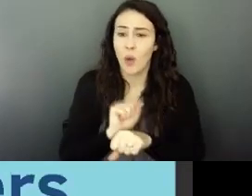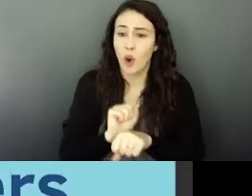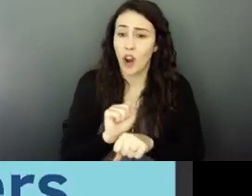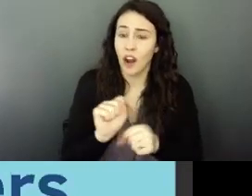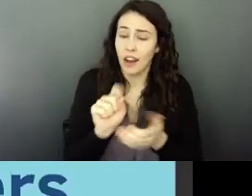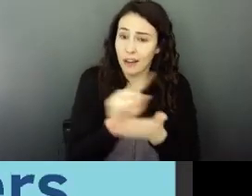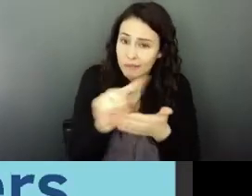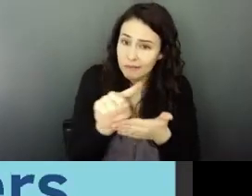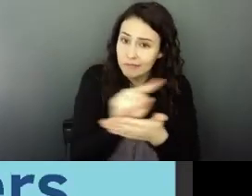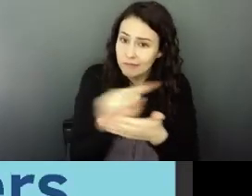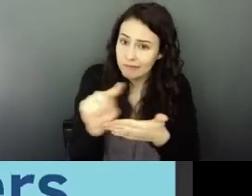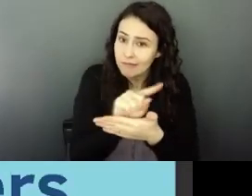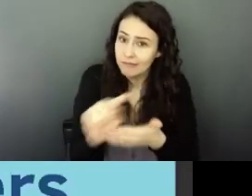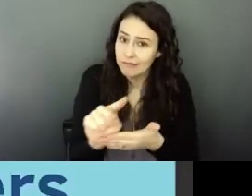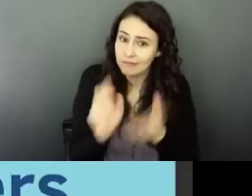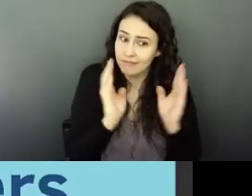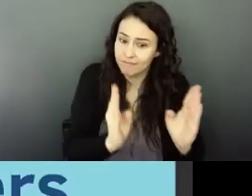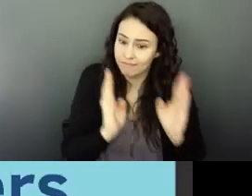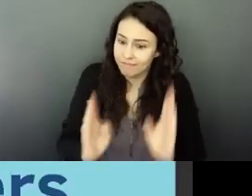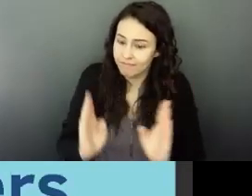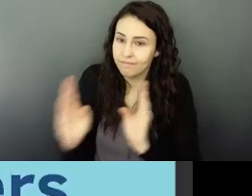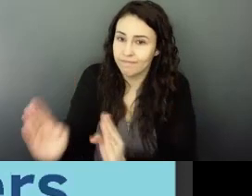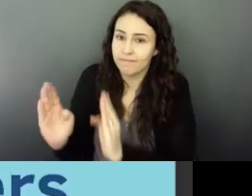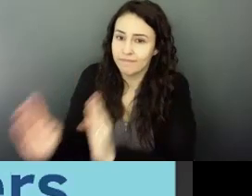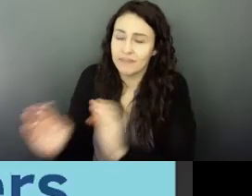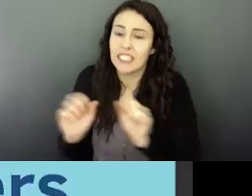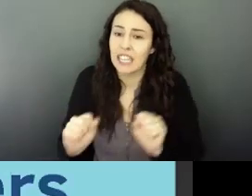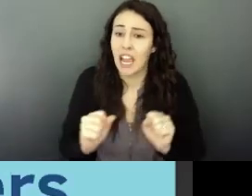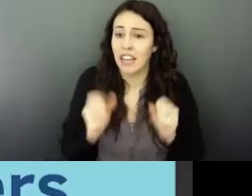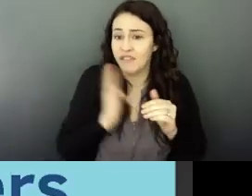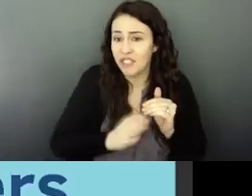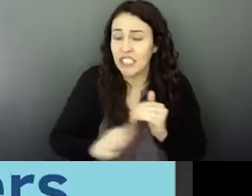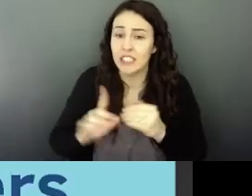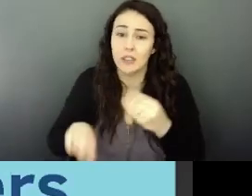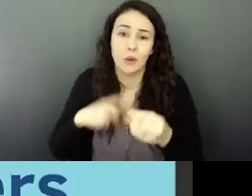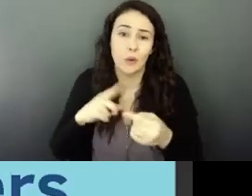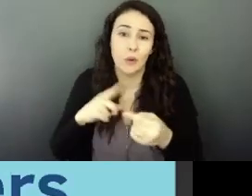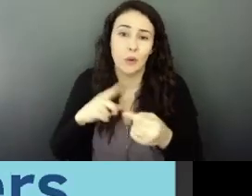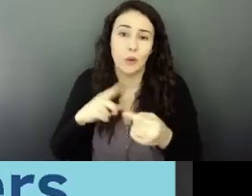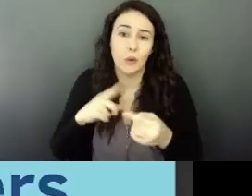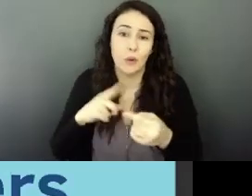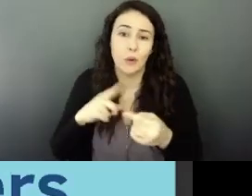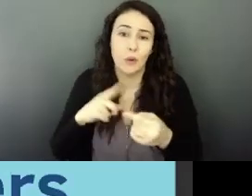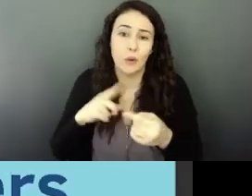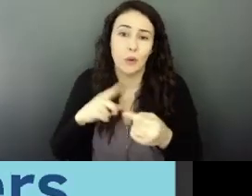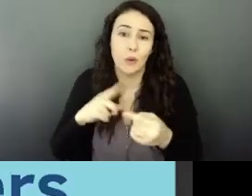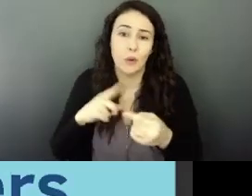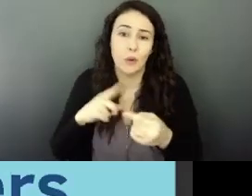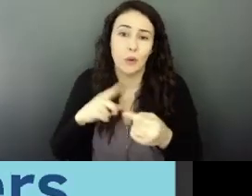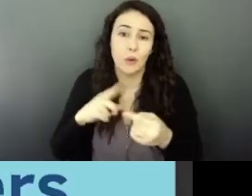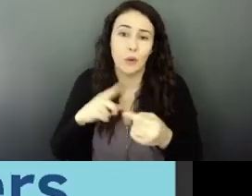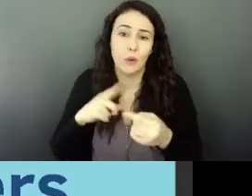want. So there's not that pressure for the 8 weeks. And I remember when I was in graduate school, I worked full